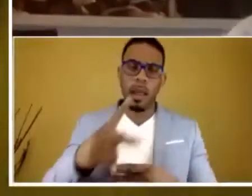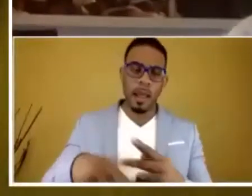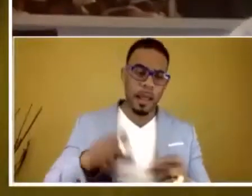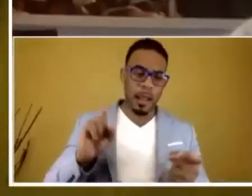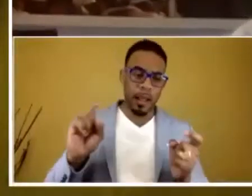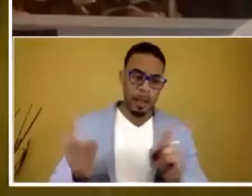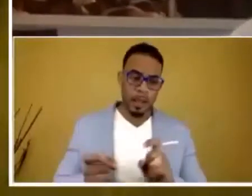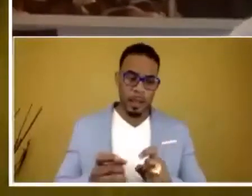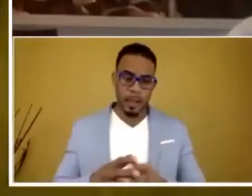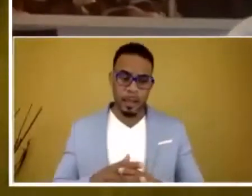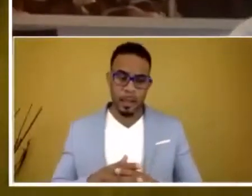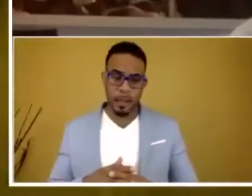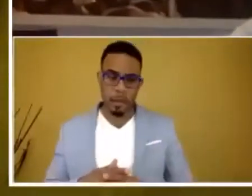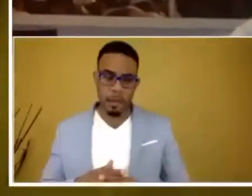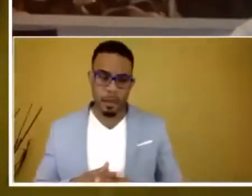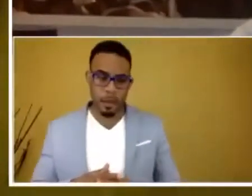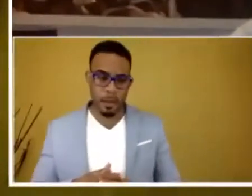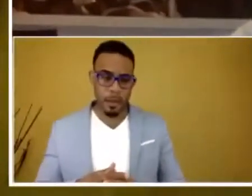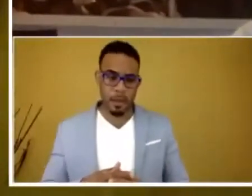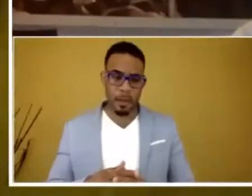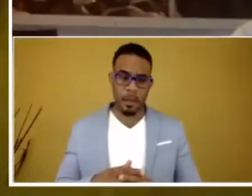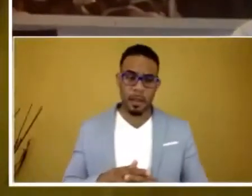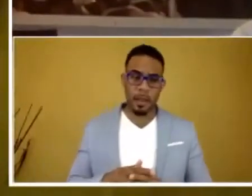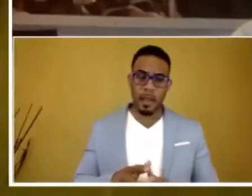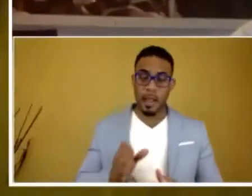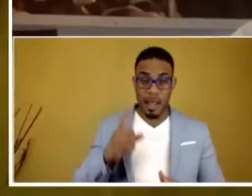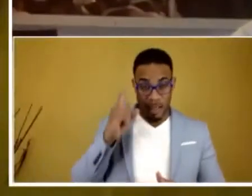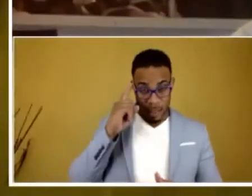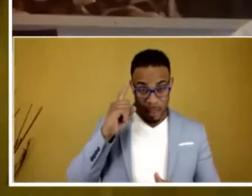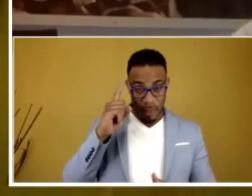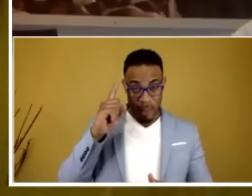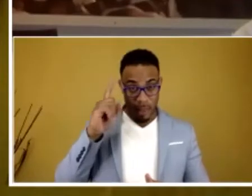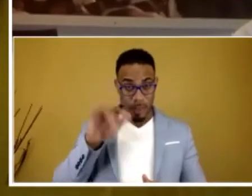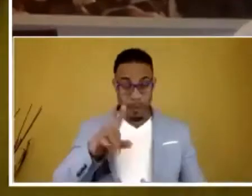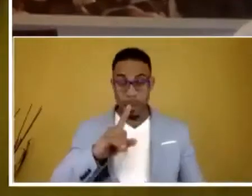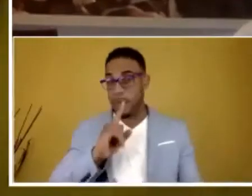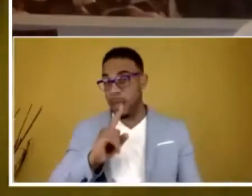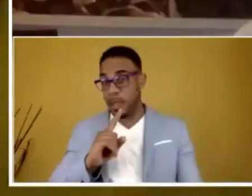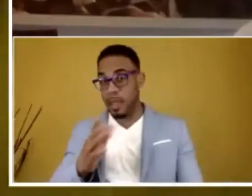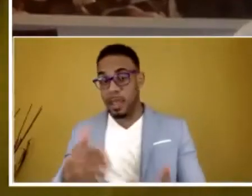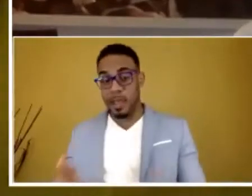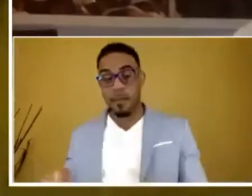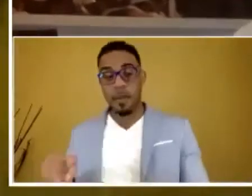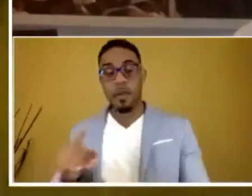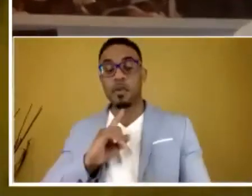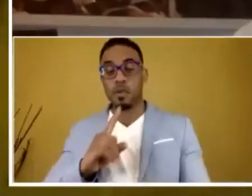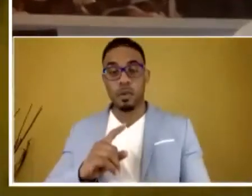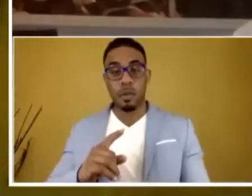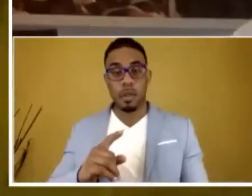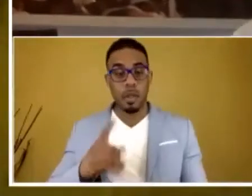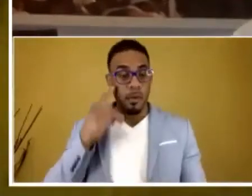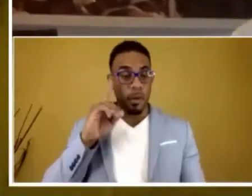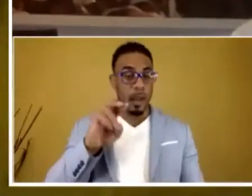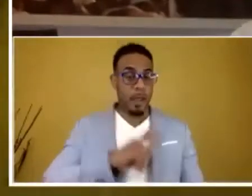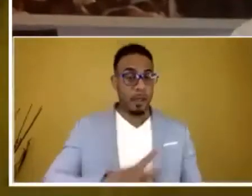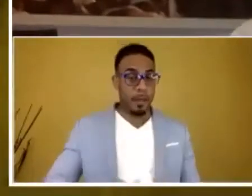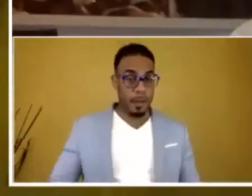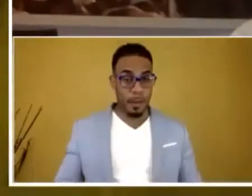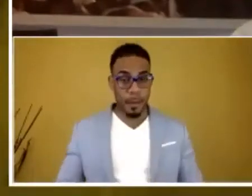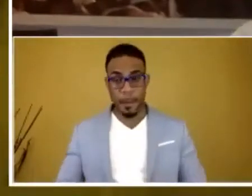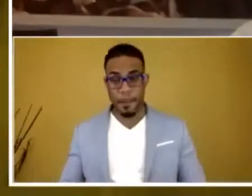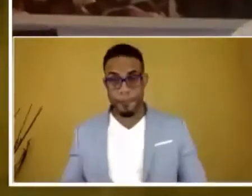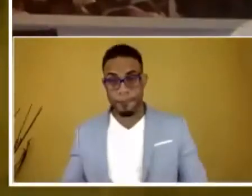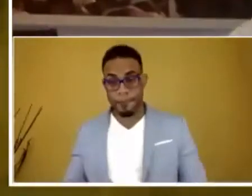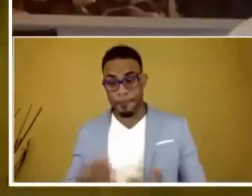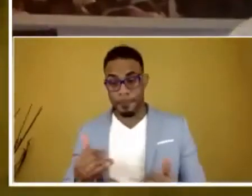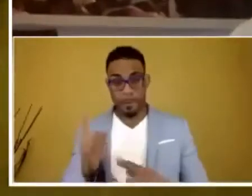we needed. And I think that that probably would be even truer for Dr. King at this